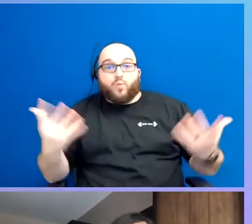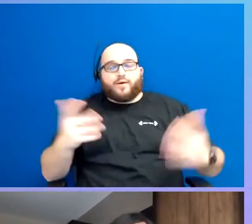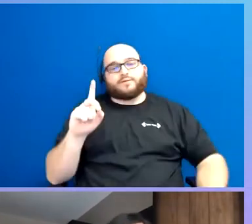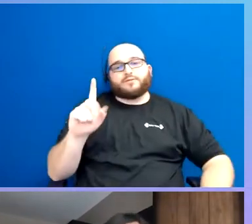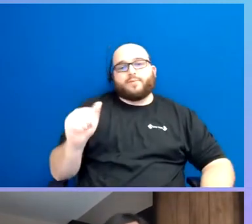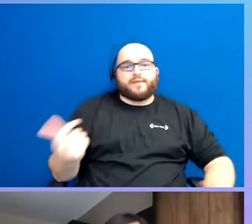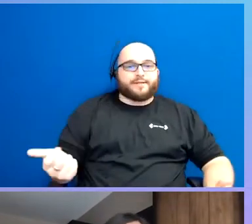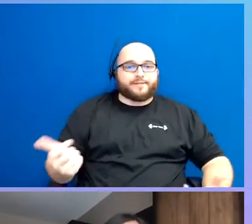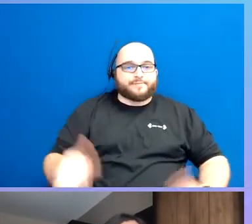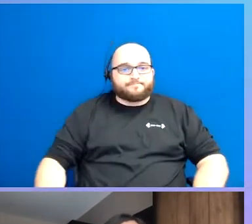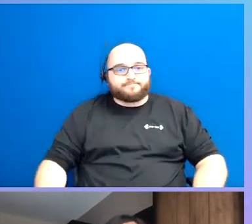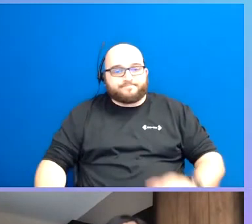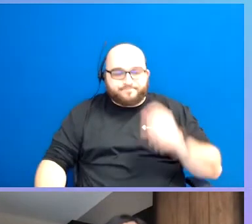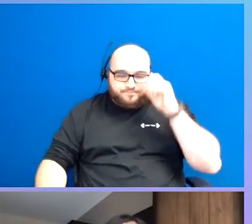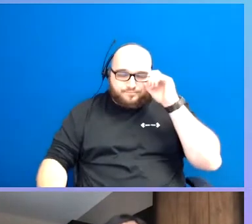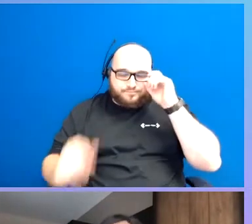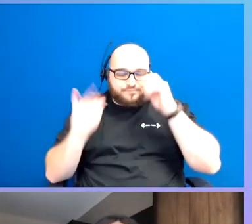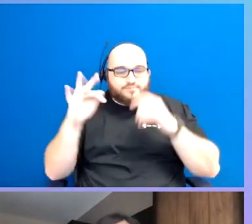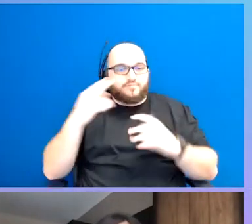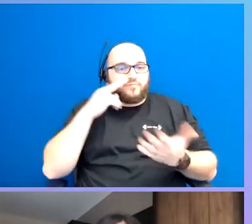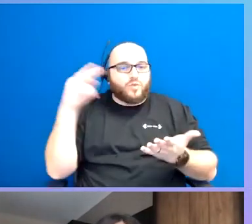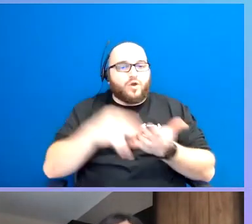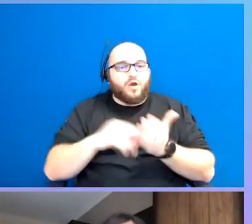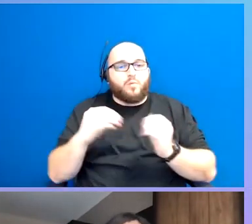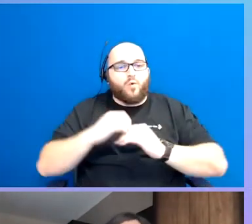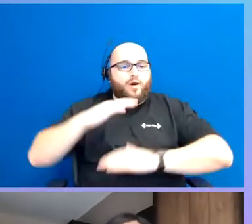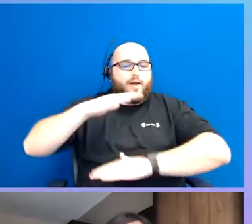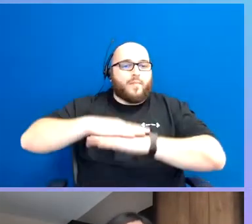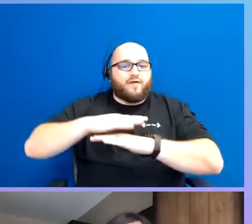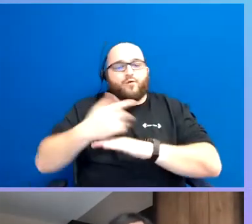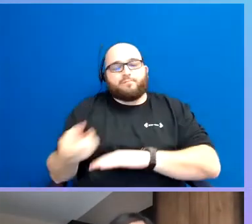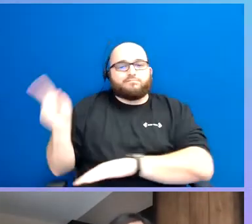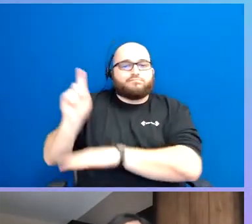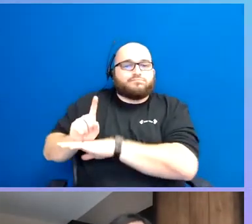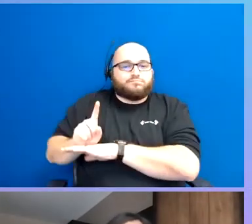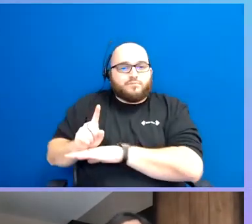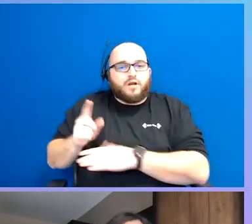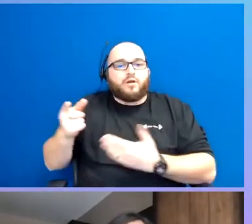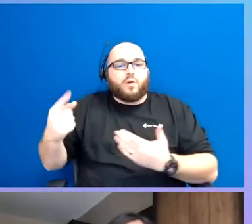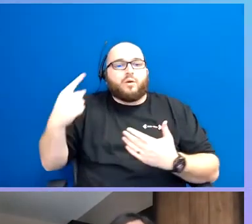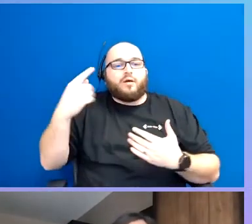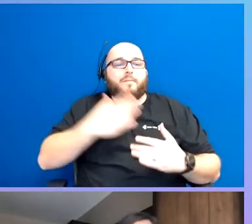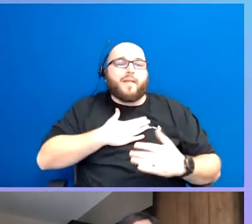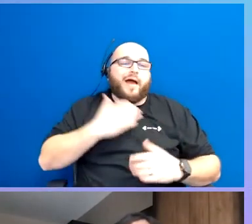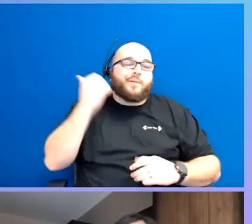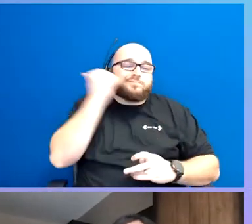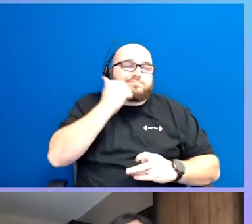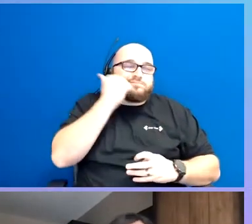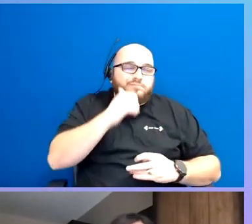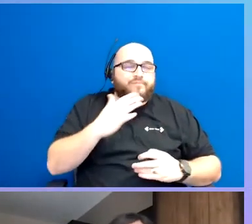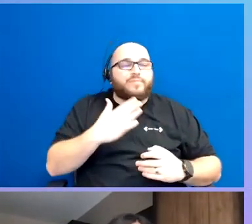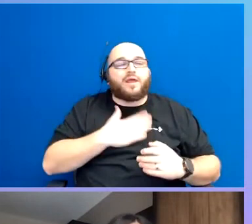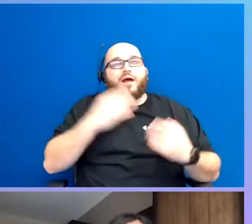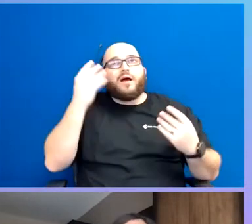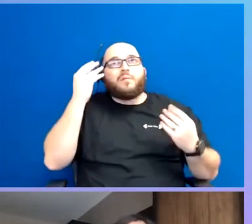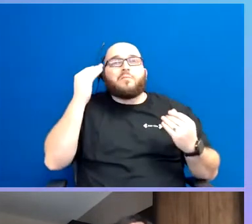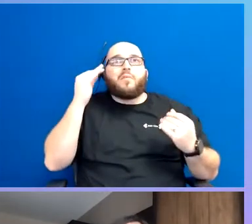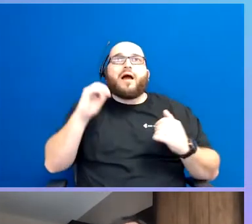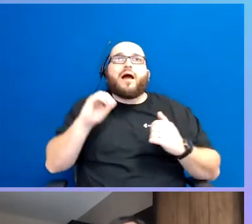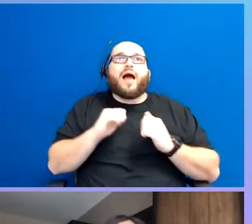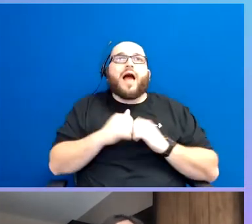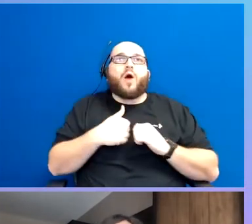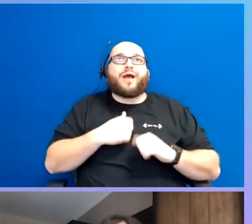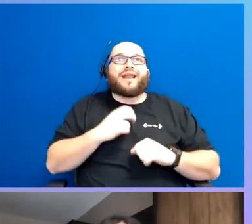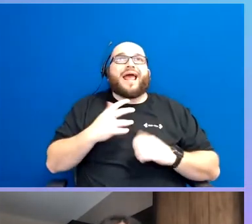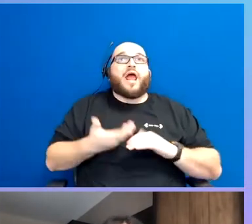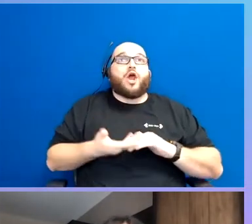From a platform perspective, in my day-to-day work, I'm often thinking about my goal is how do I improve the user experience and